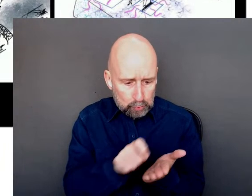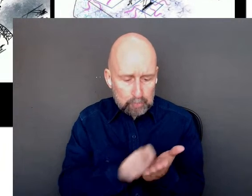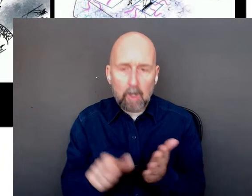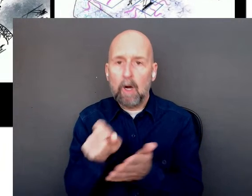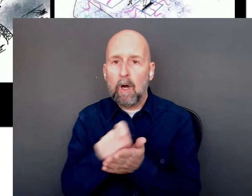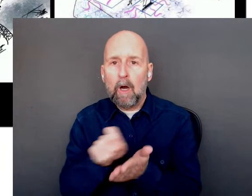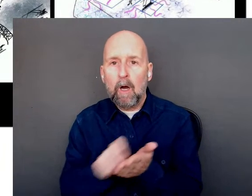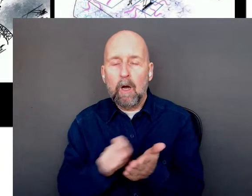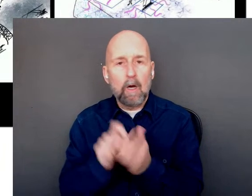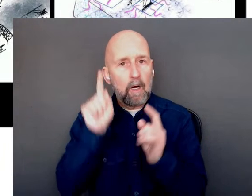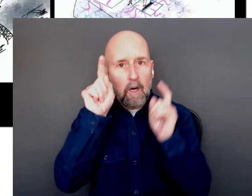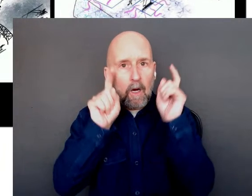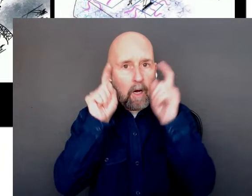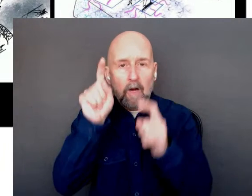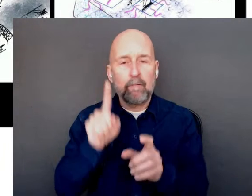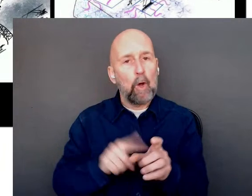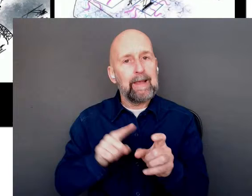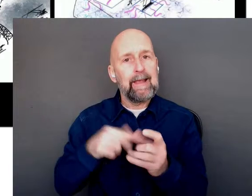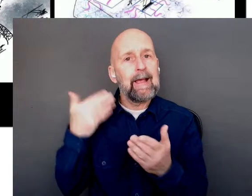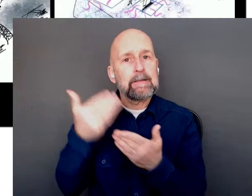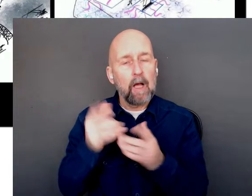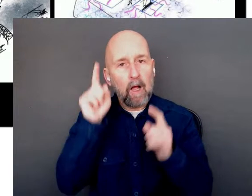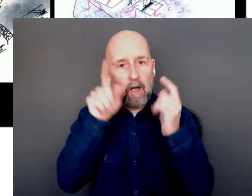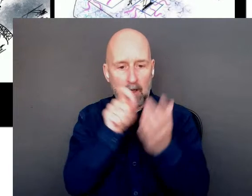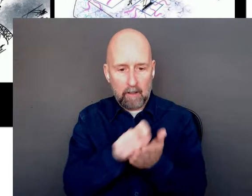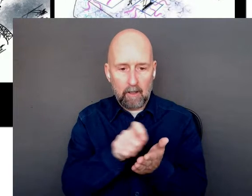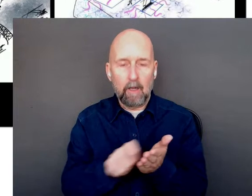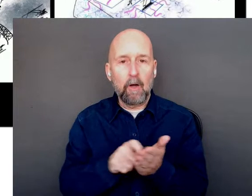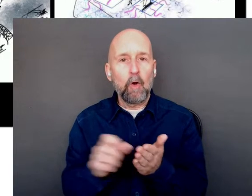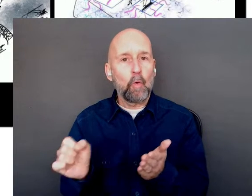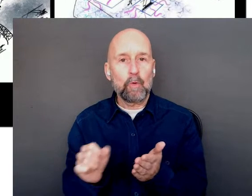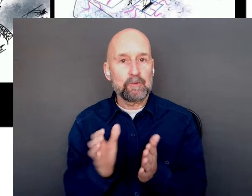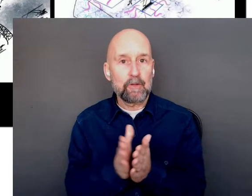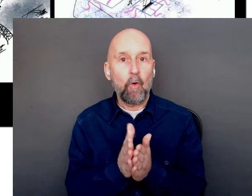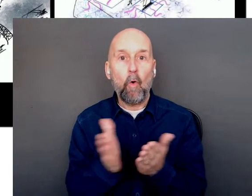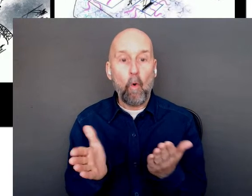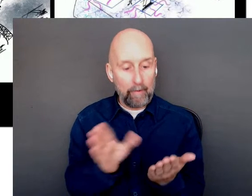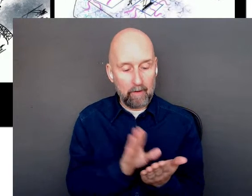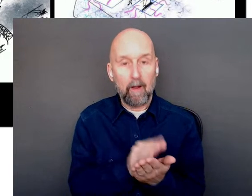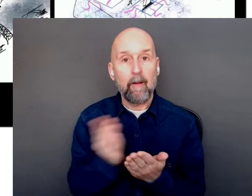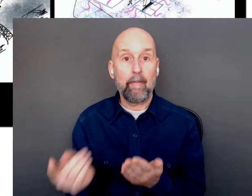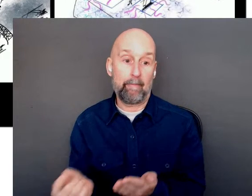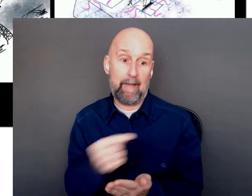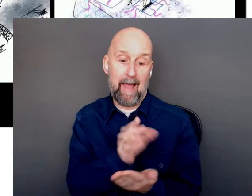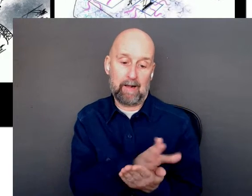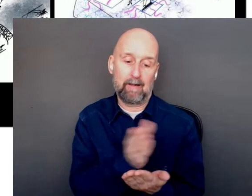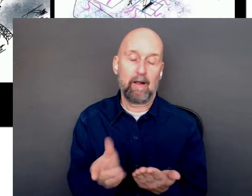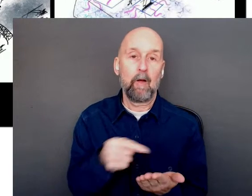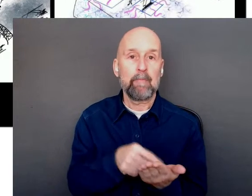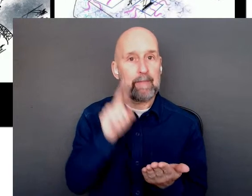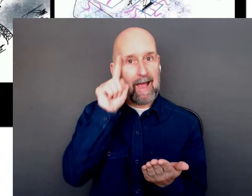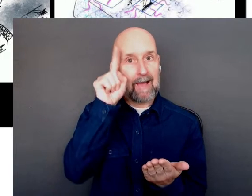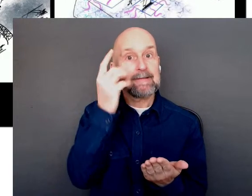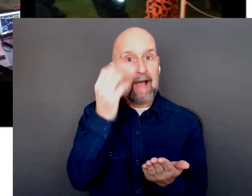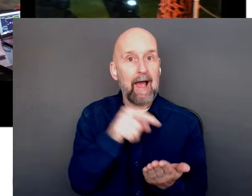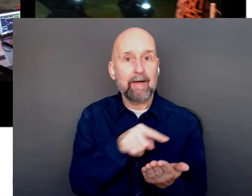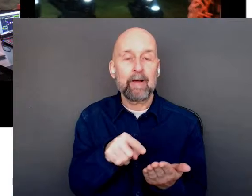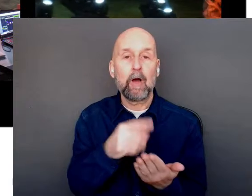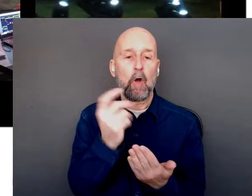over the past few years that we should open a couple of them back because we might have great ideas inside of them, but we sketch a lot of